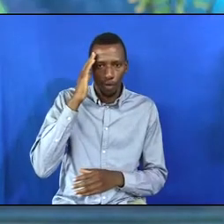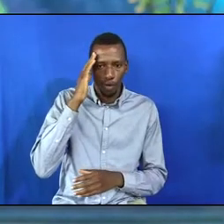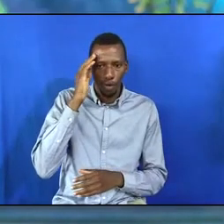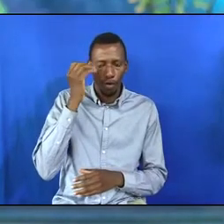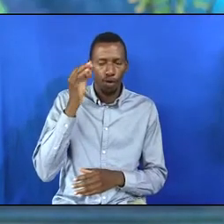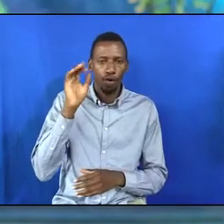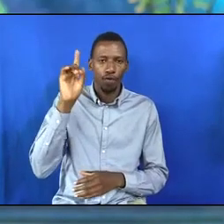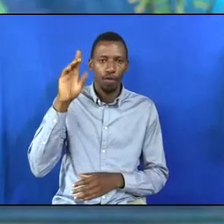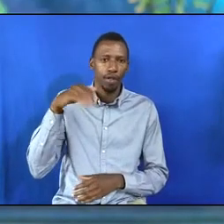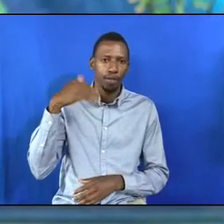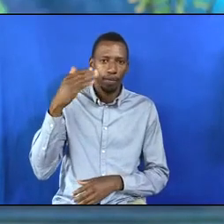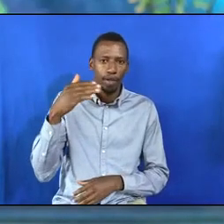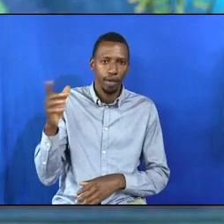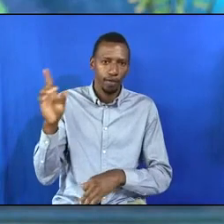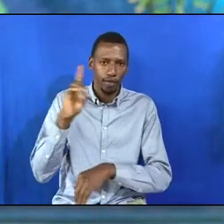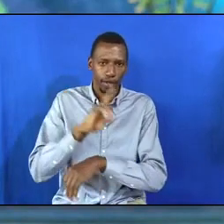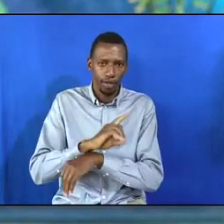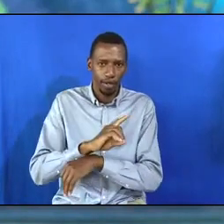day. I will